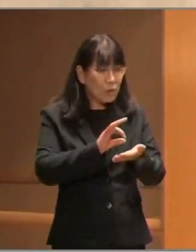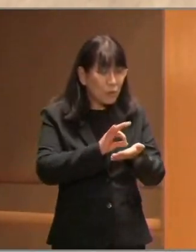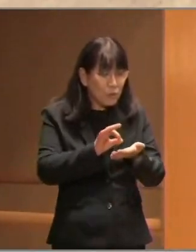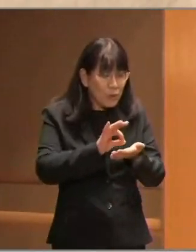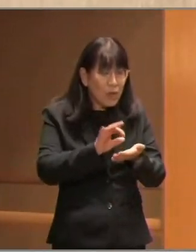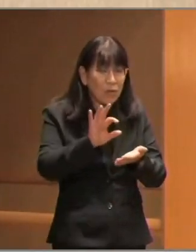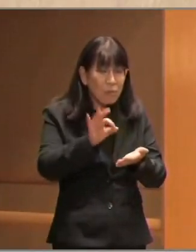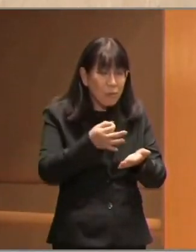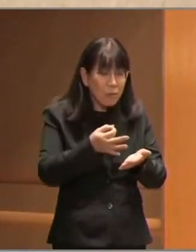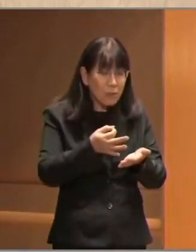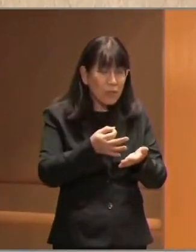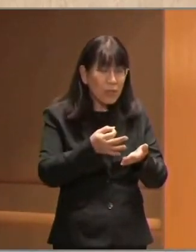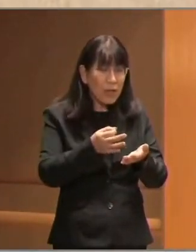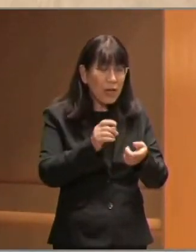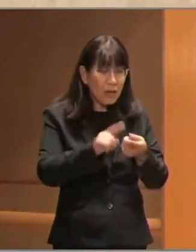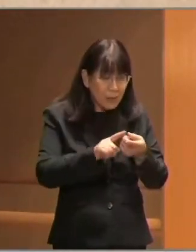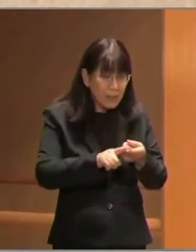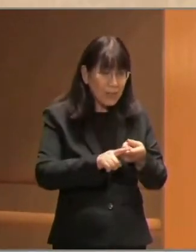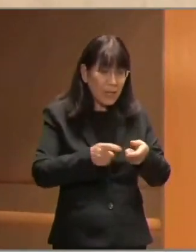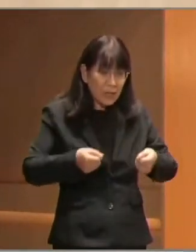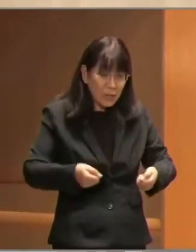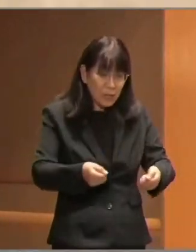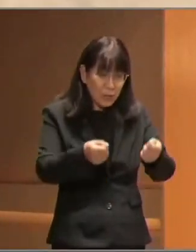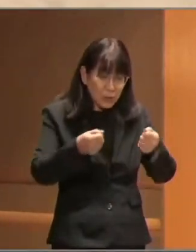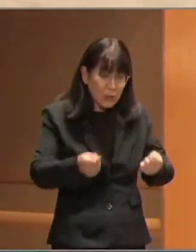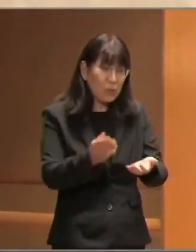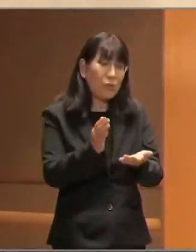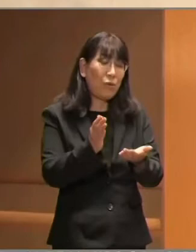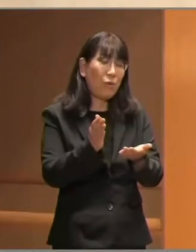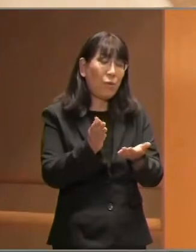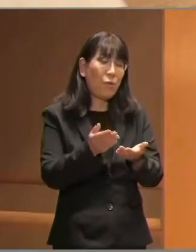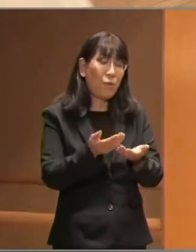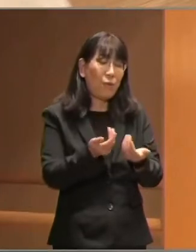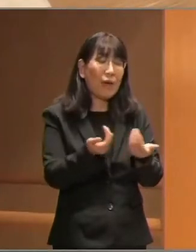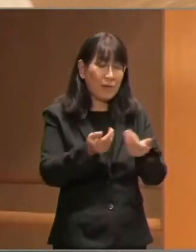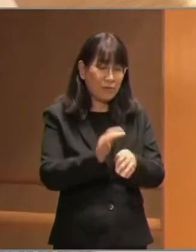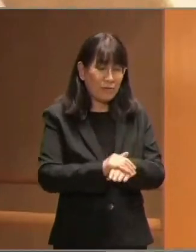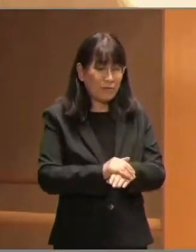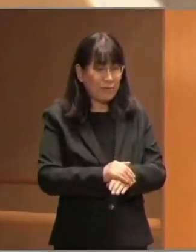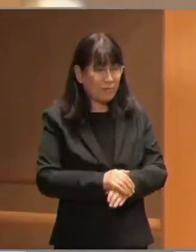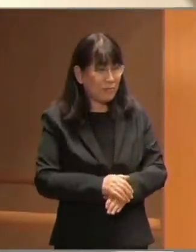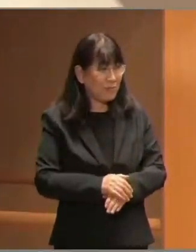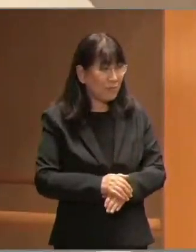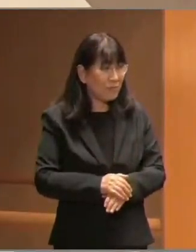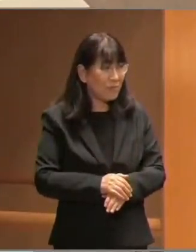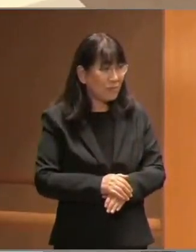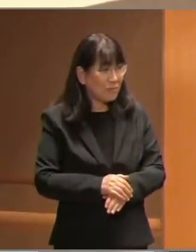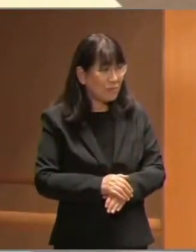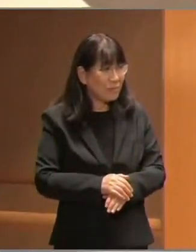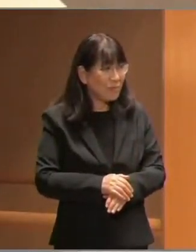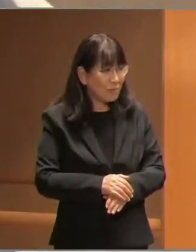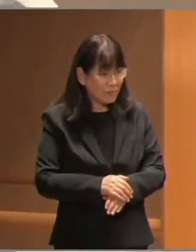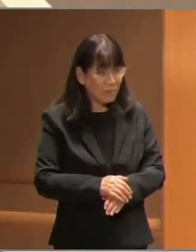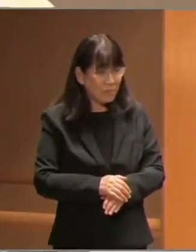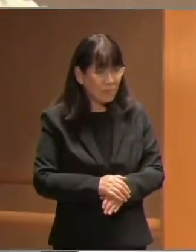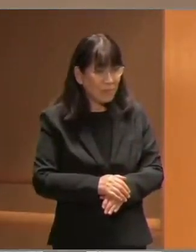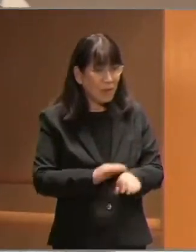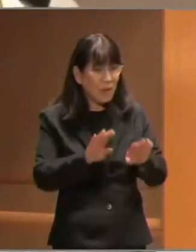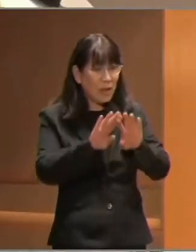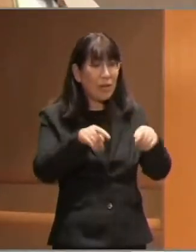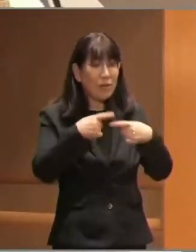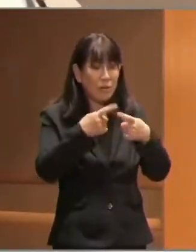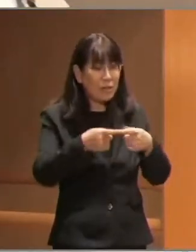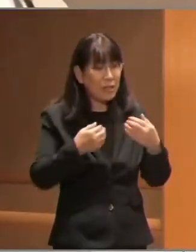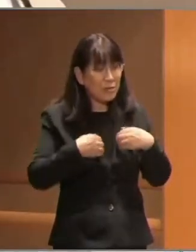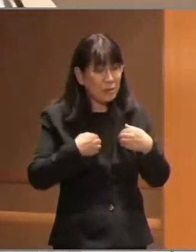Depending on the purpose, you can change the way of using the screen. If you want to use the